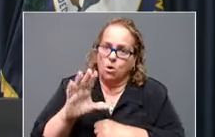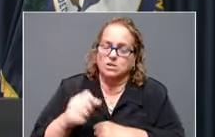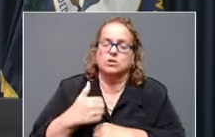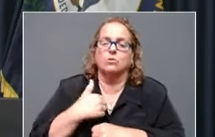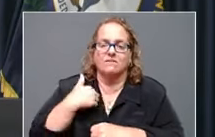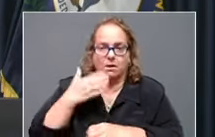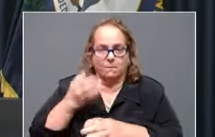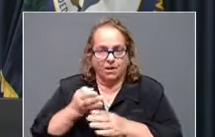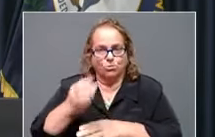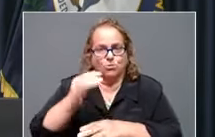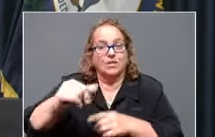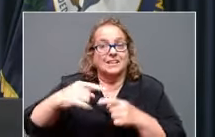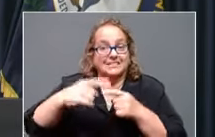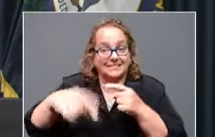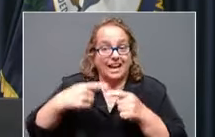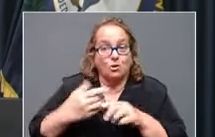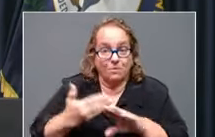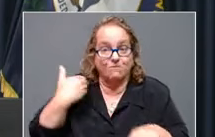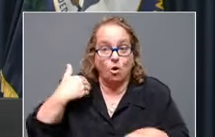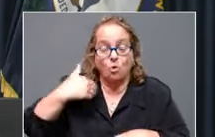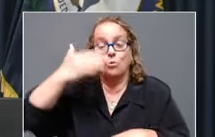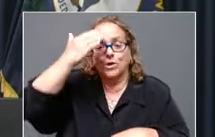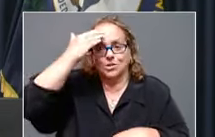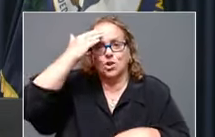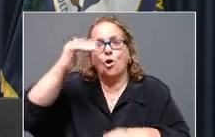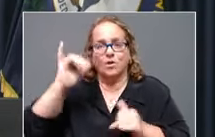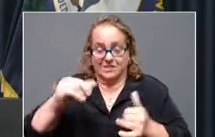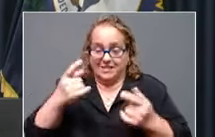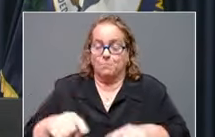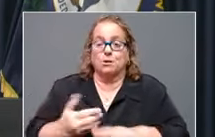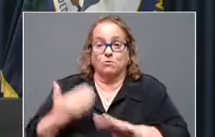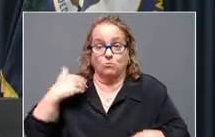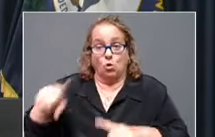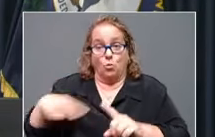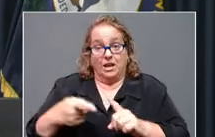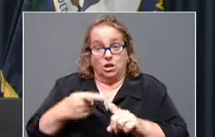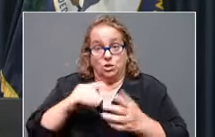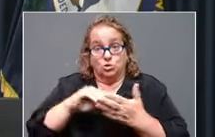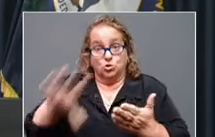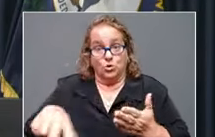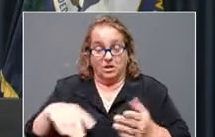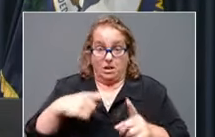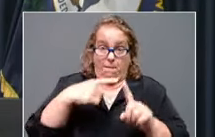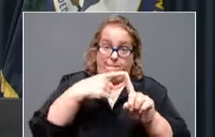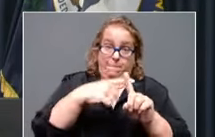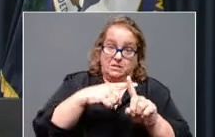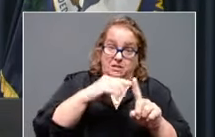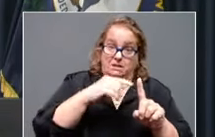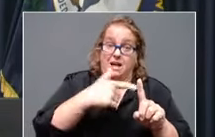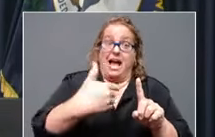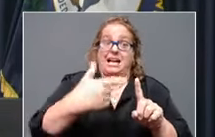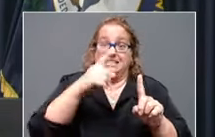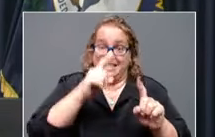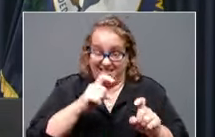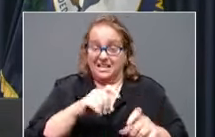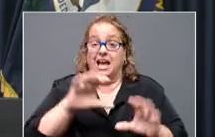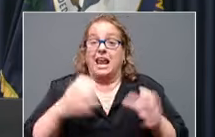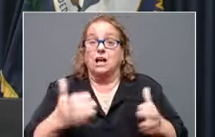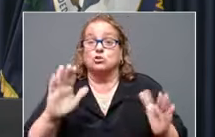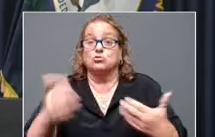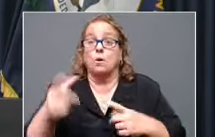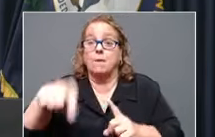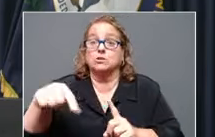work. Not only does it impact the student who has to miss school or turn to in-person learning,